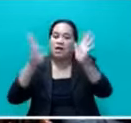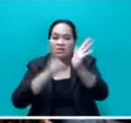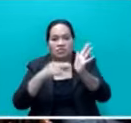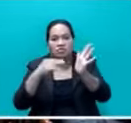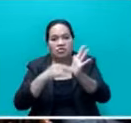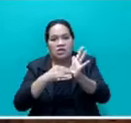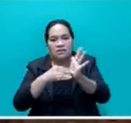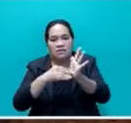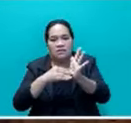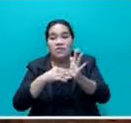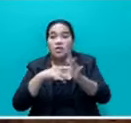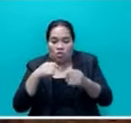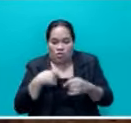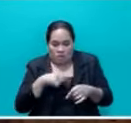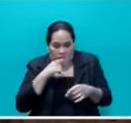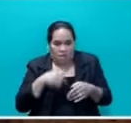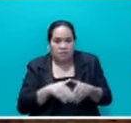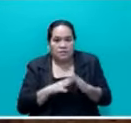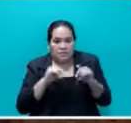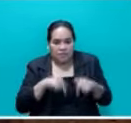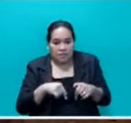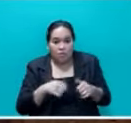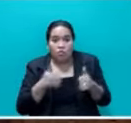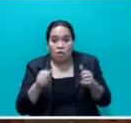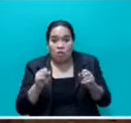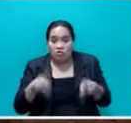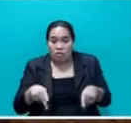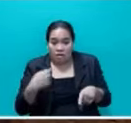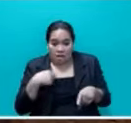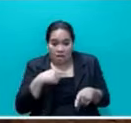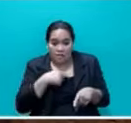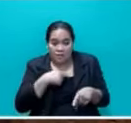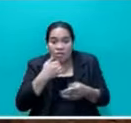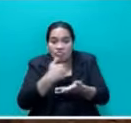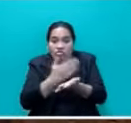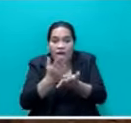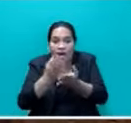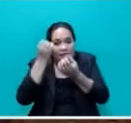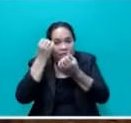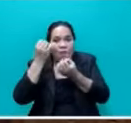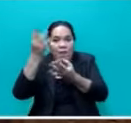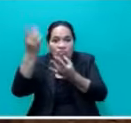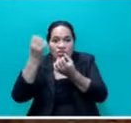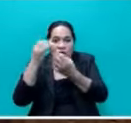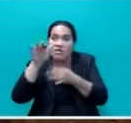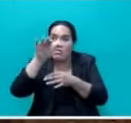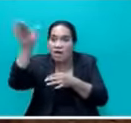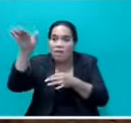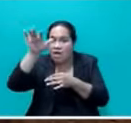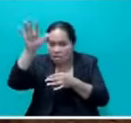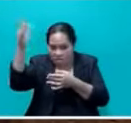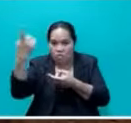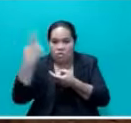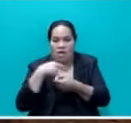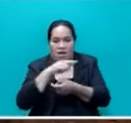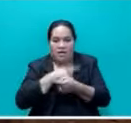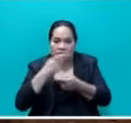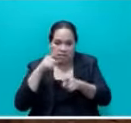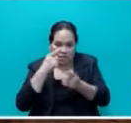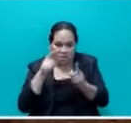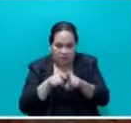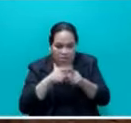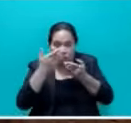It will give us an opportunity to be able to share our information with them and them with us. And that's